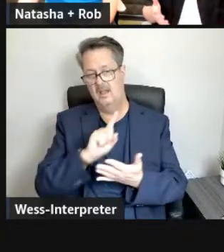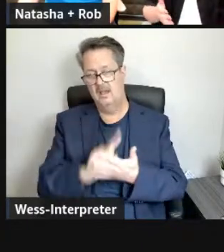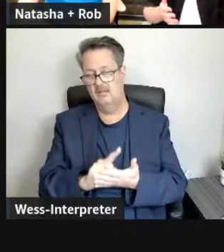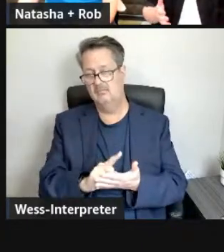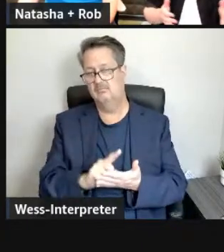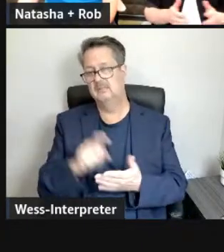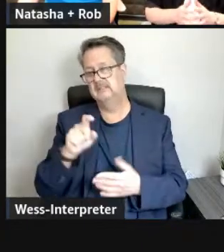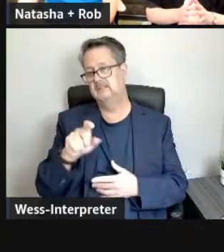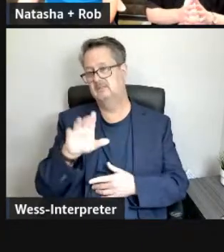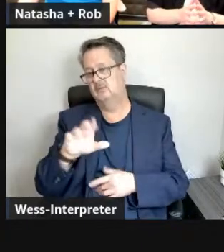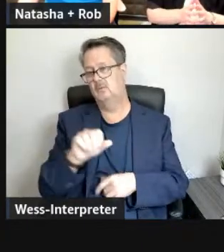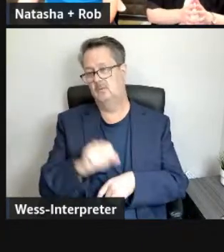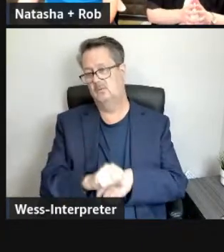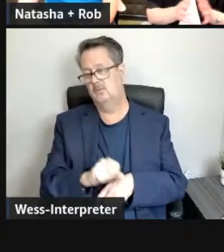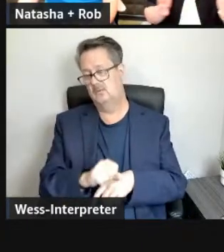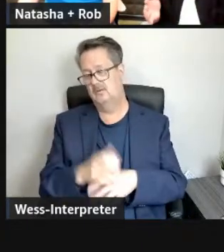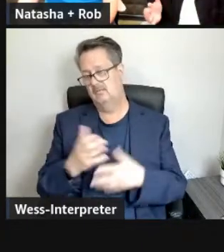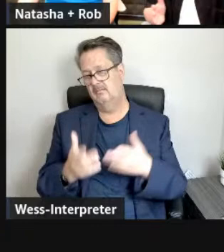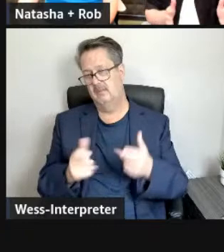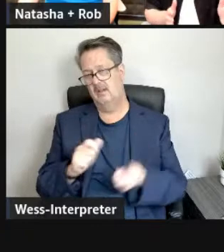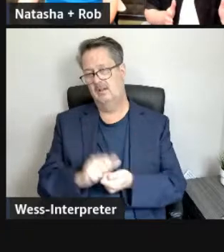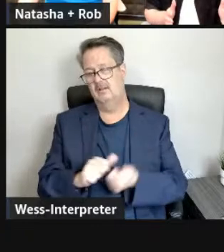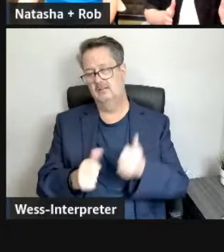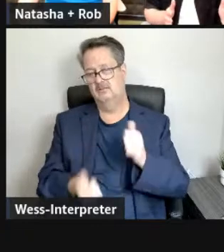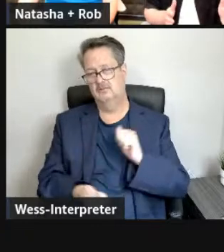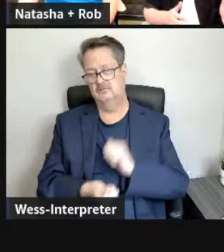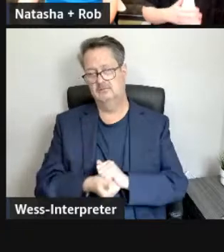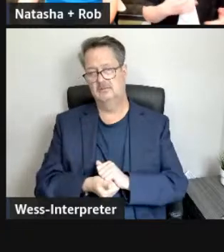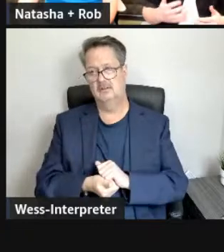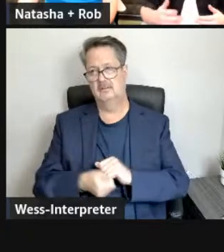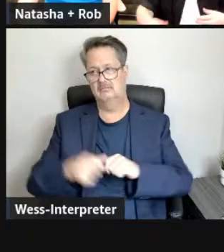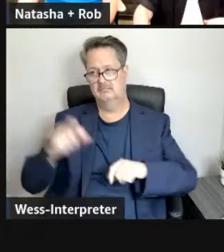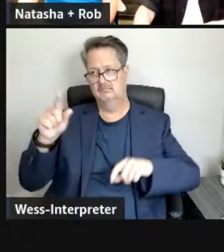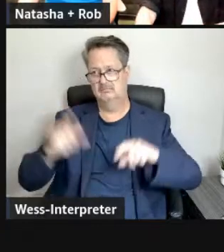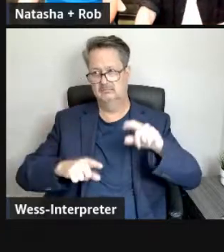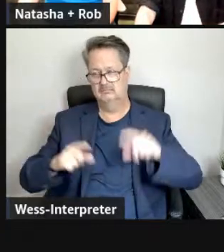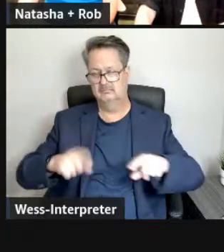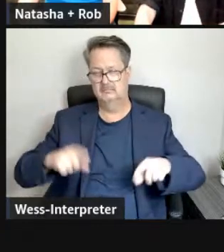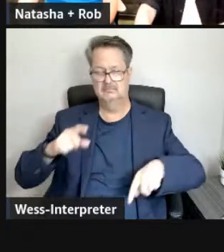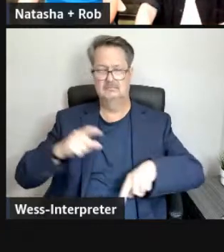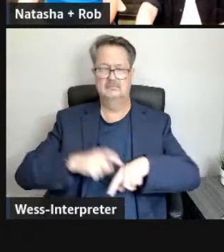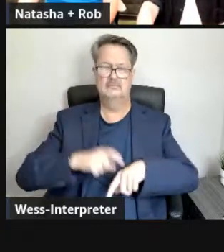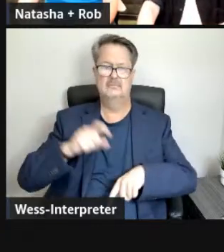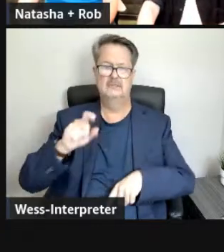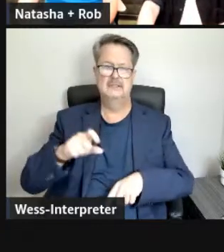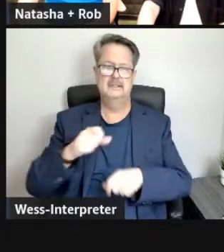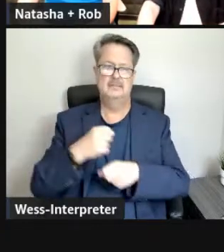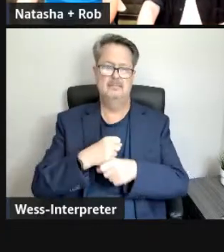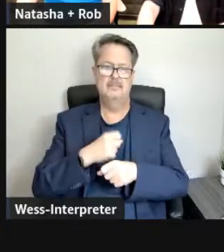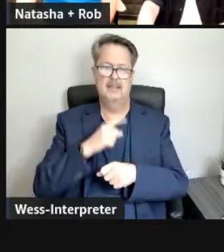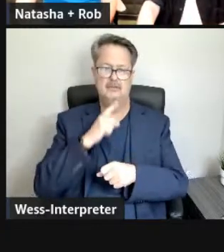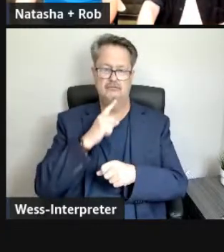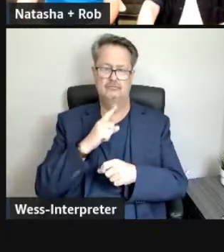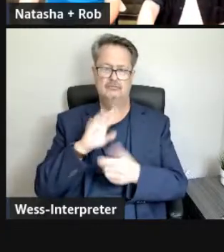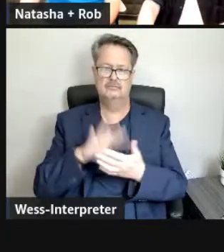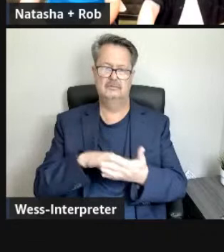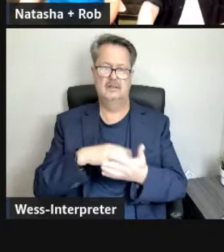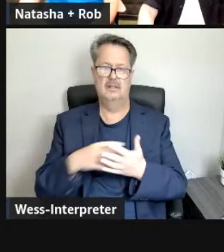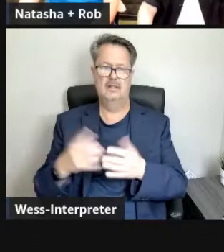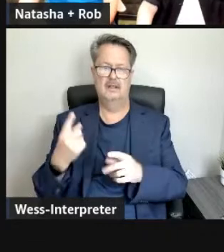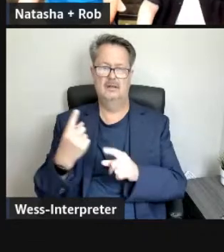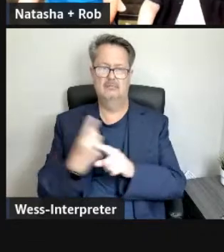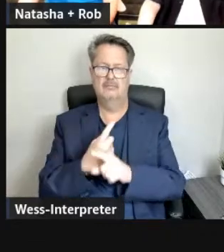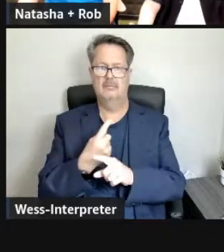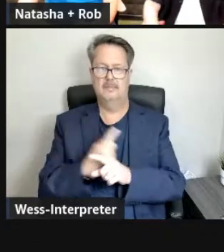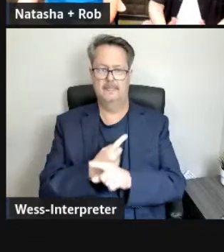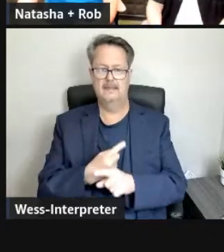workload might change over an undefinable period of time. So we need to make sure that we are scaling appropriately.